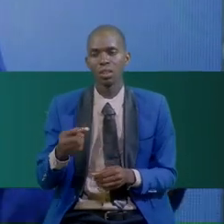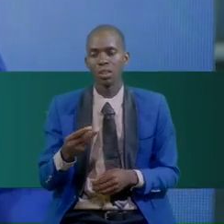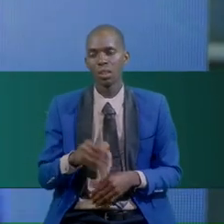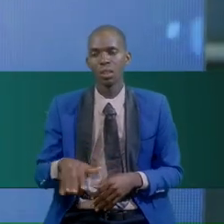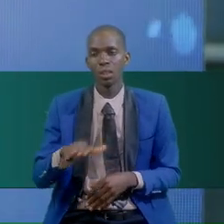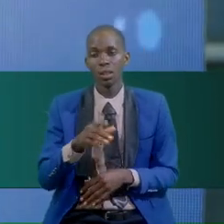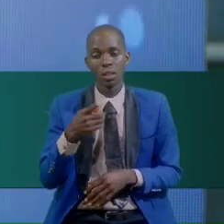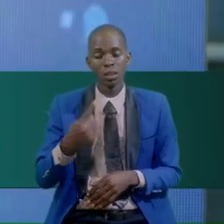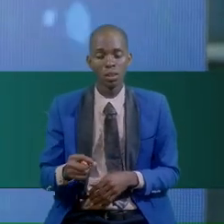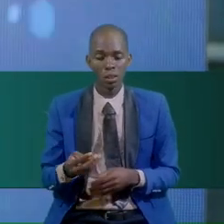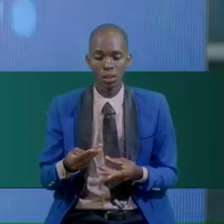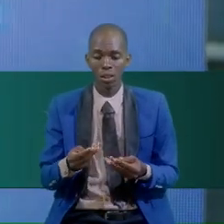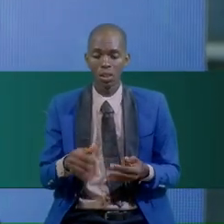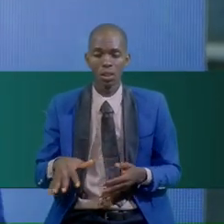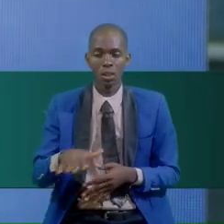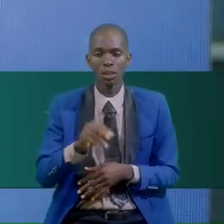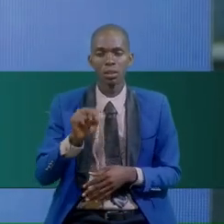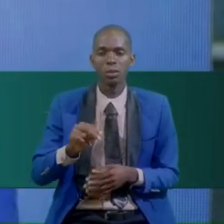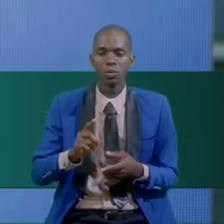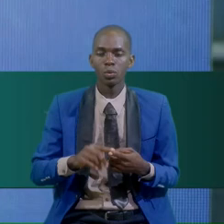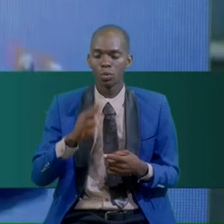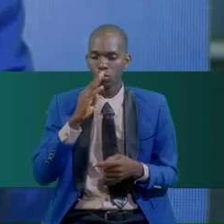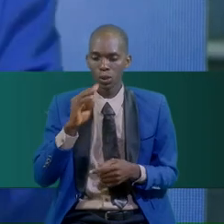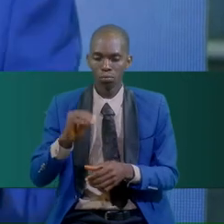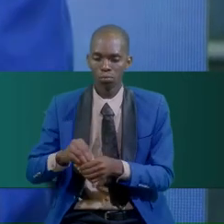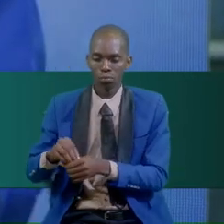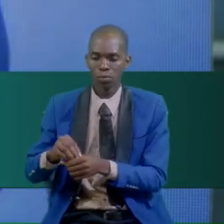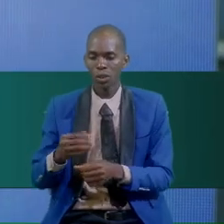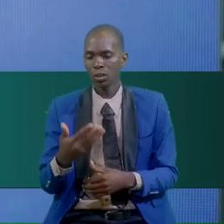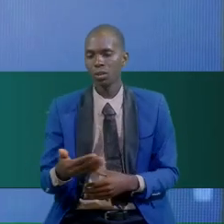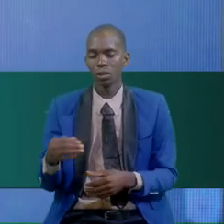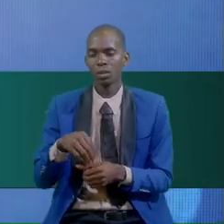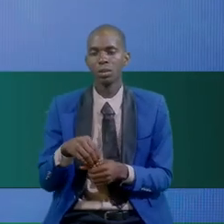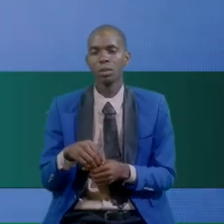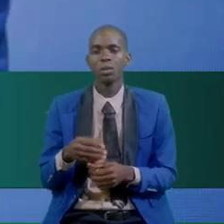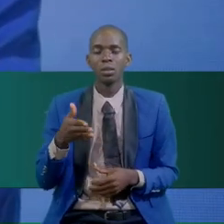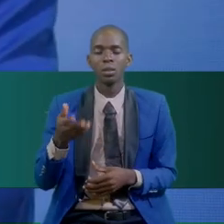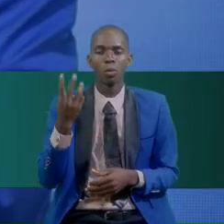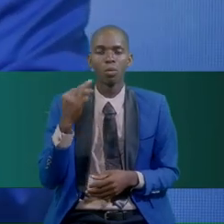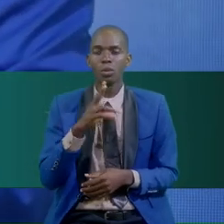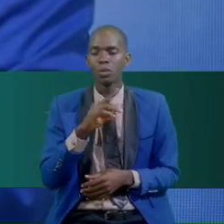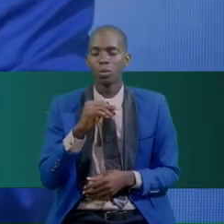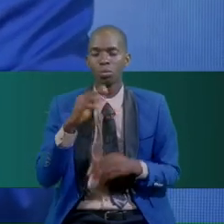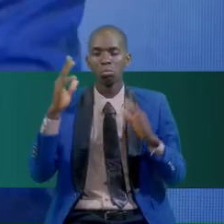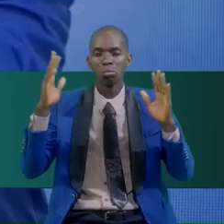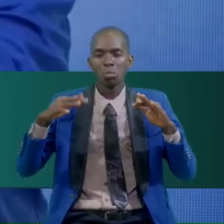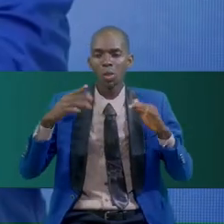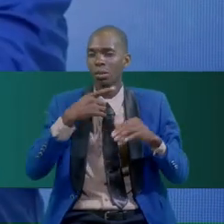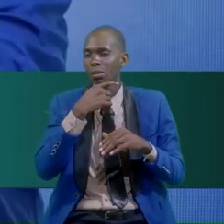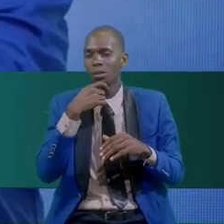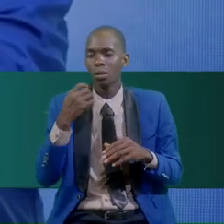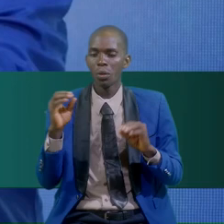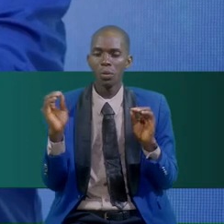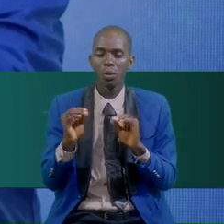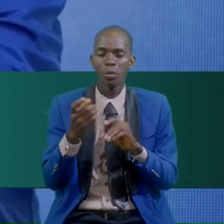to be cultivated. There had been no rain. There was drought. There was nothing coming from the farm. And now